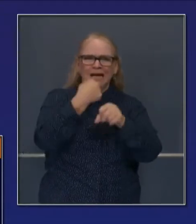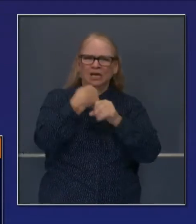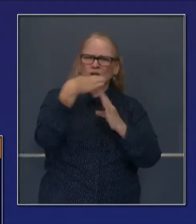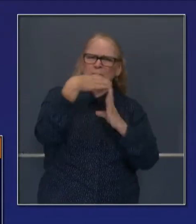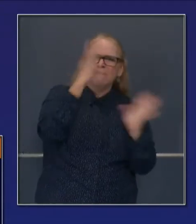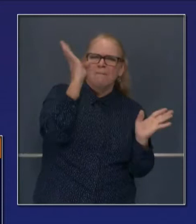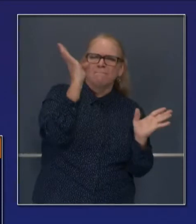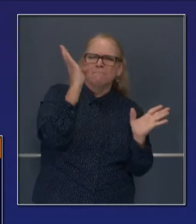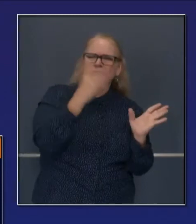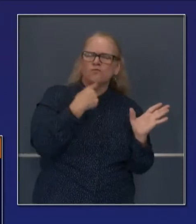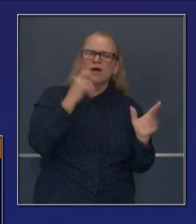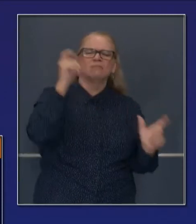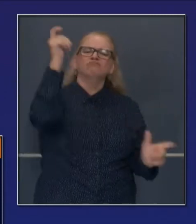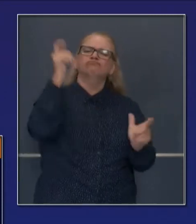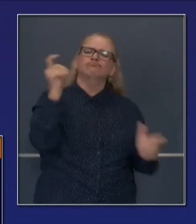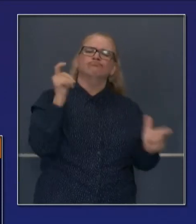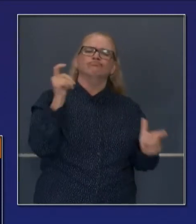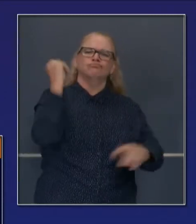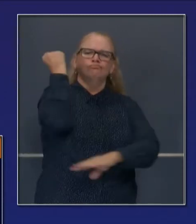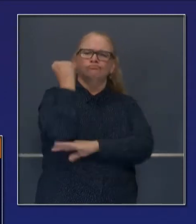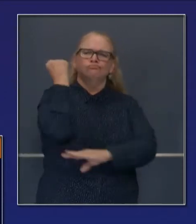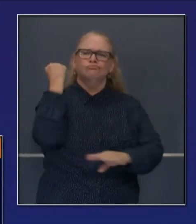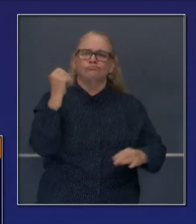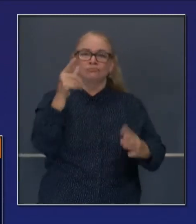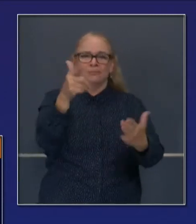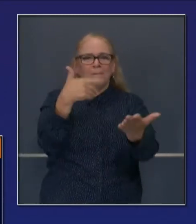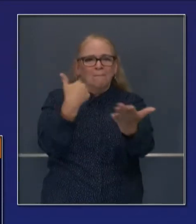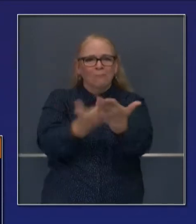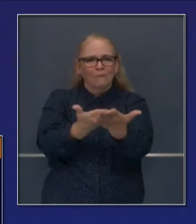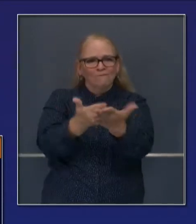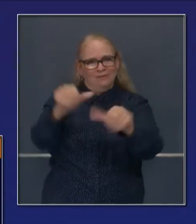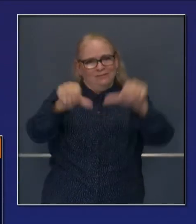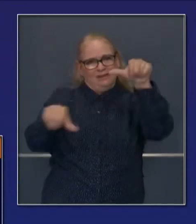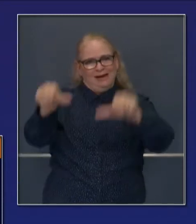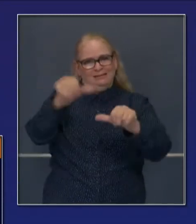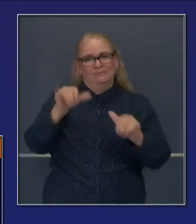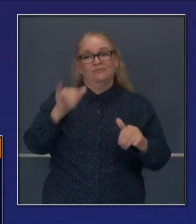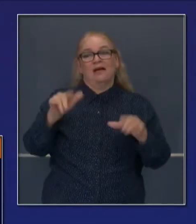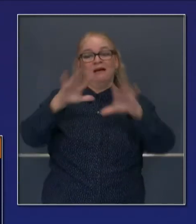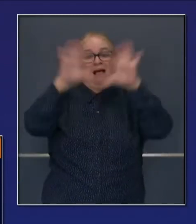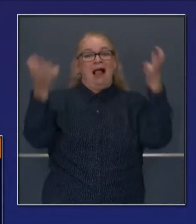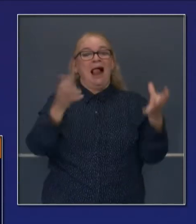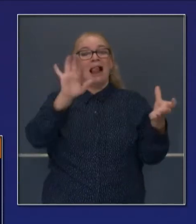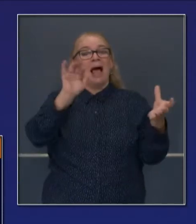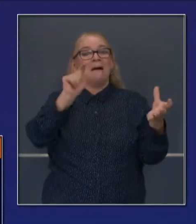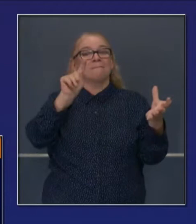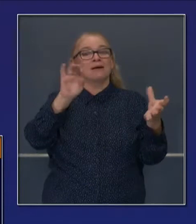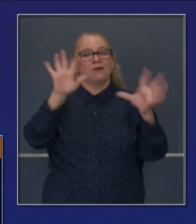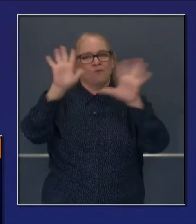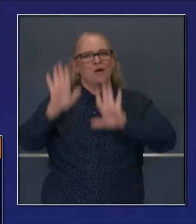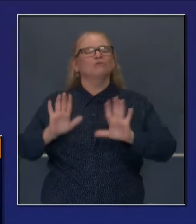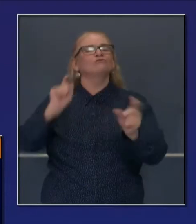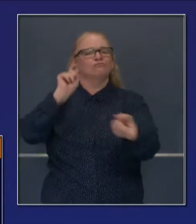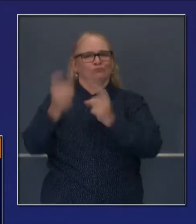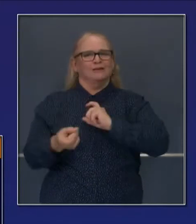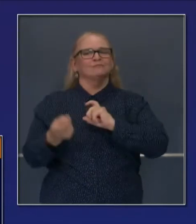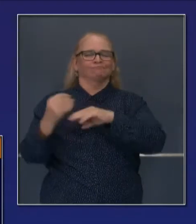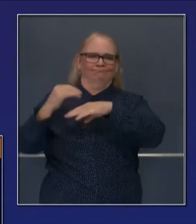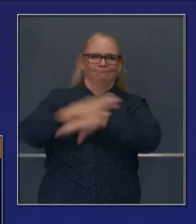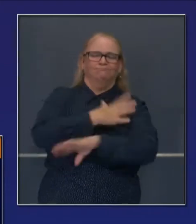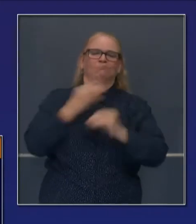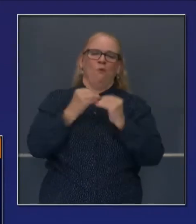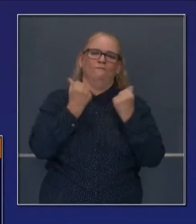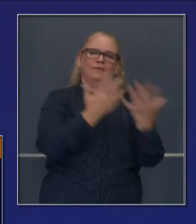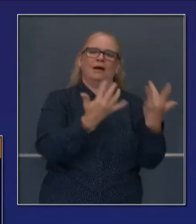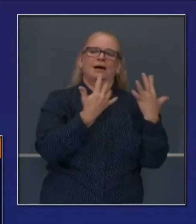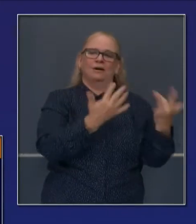California. If that's not proof point testament to climate change, I don't know what is. Forest management